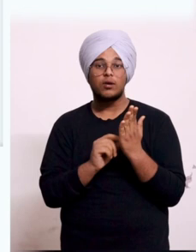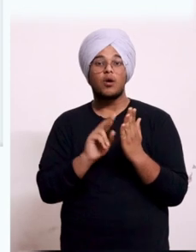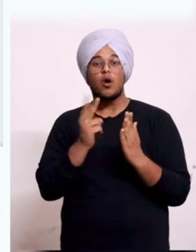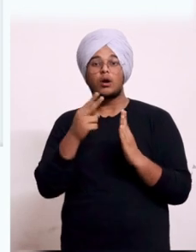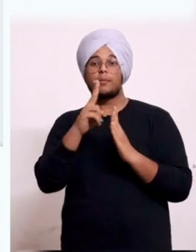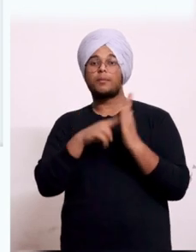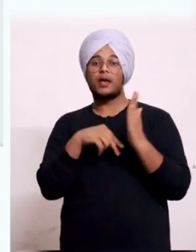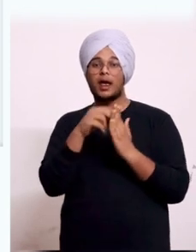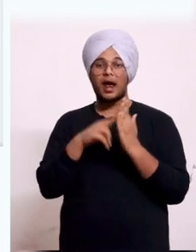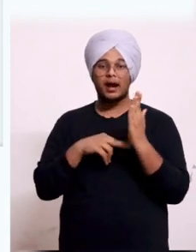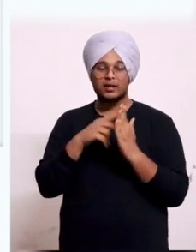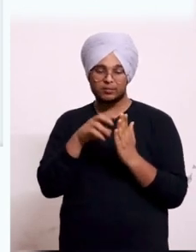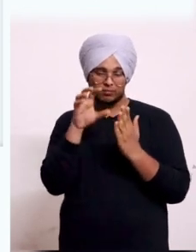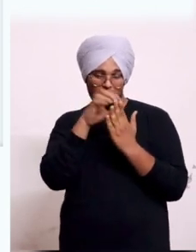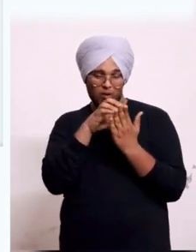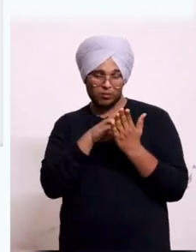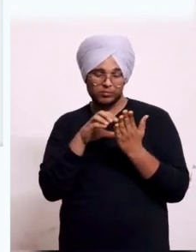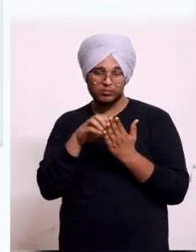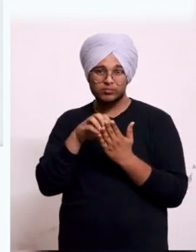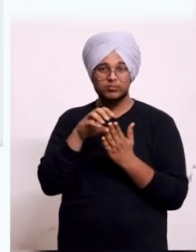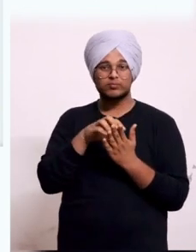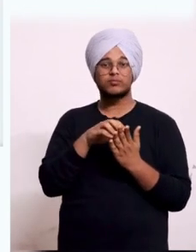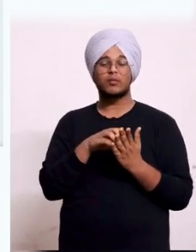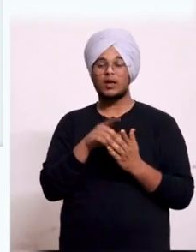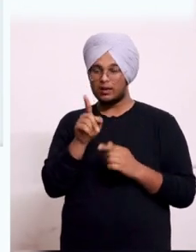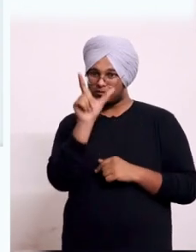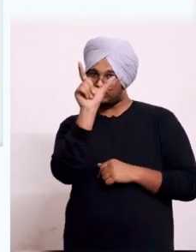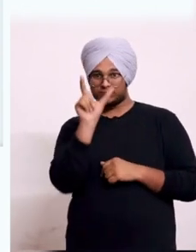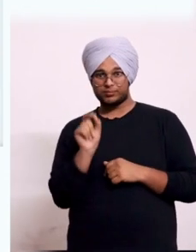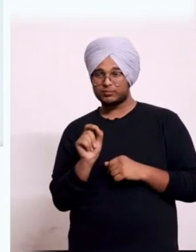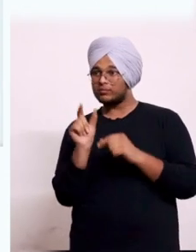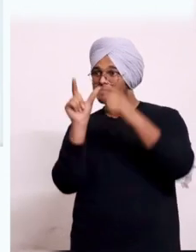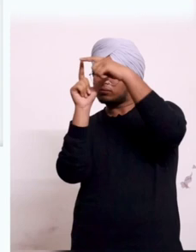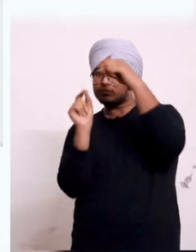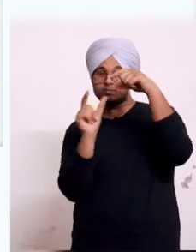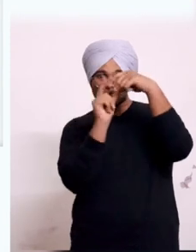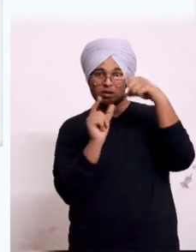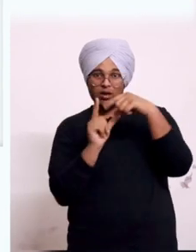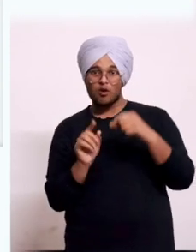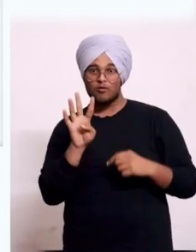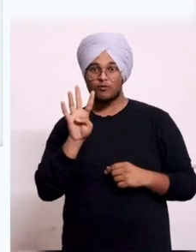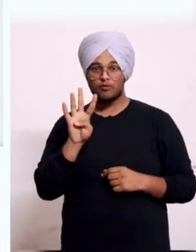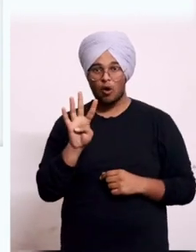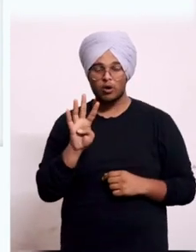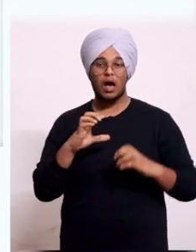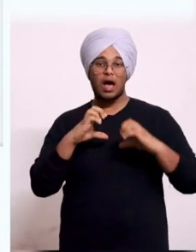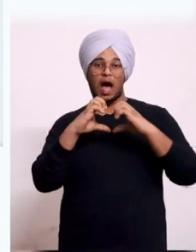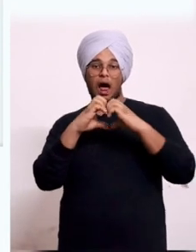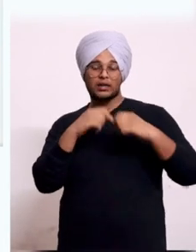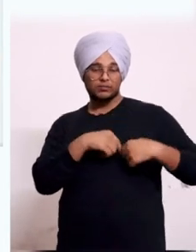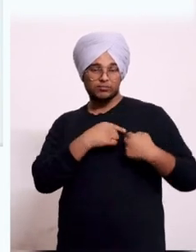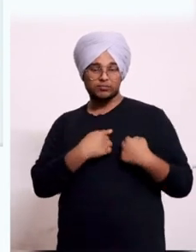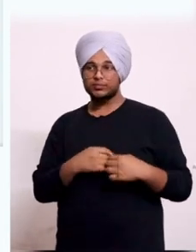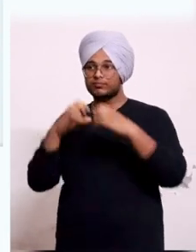to refer to block-printed textiles like this piece. The cone-shaped patterns in the four corners emerge from a